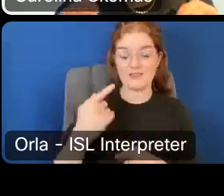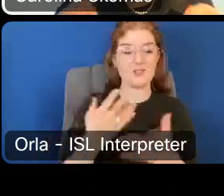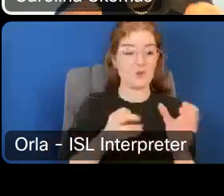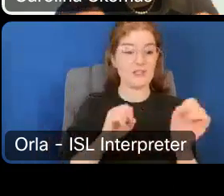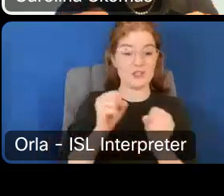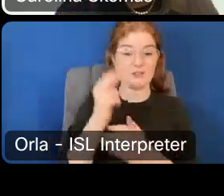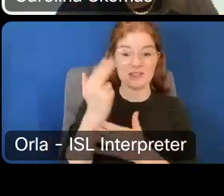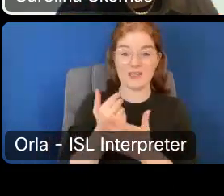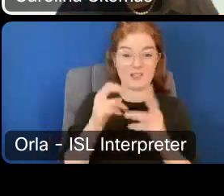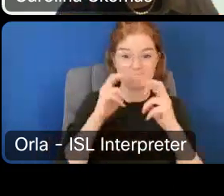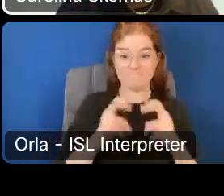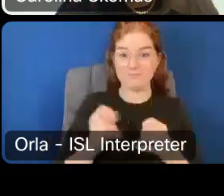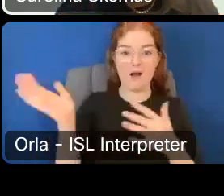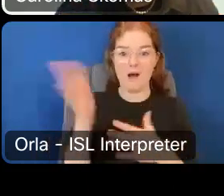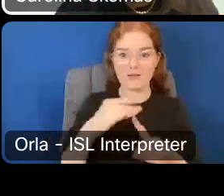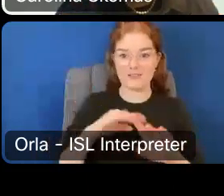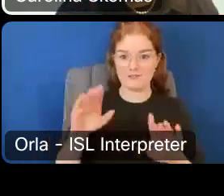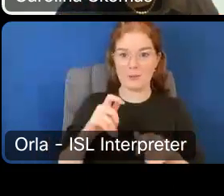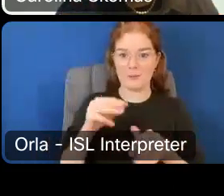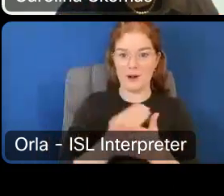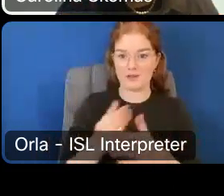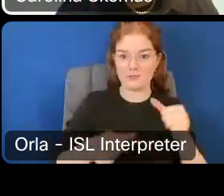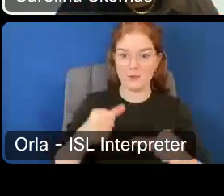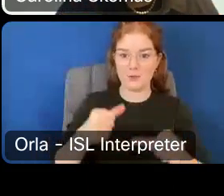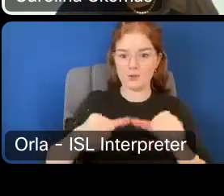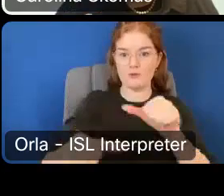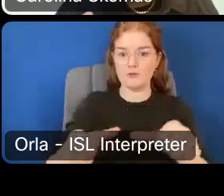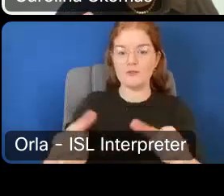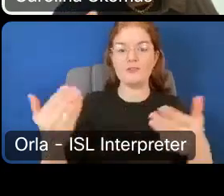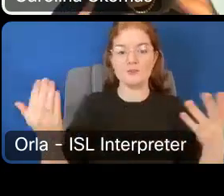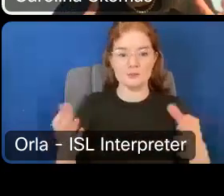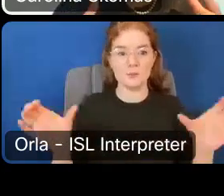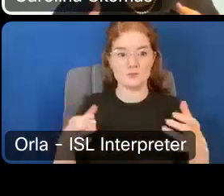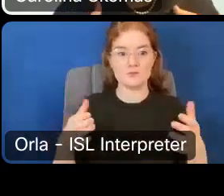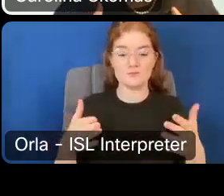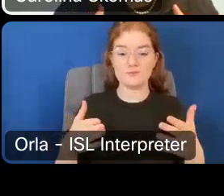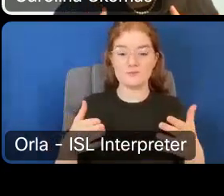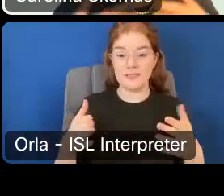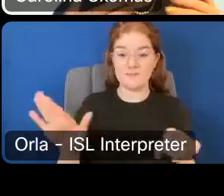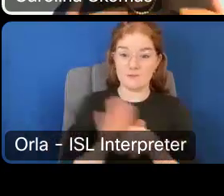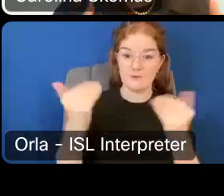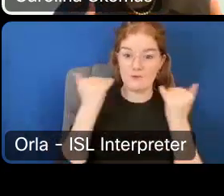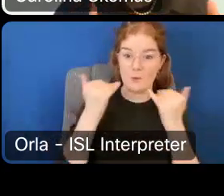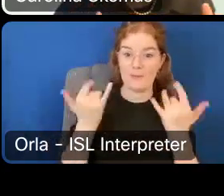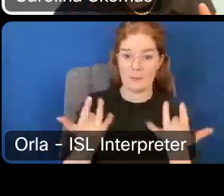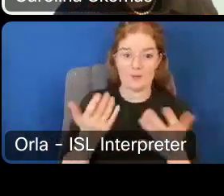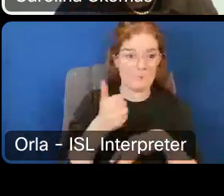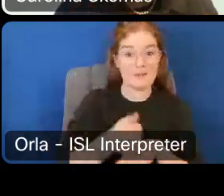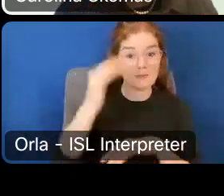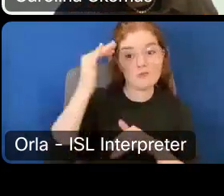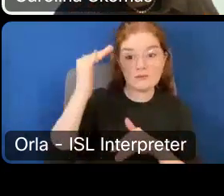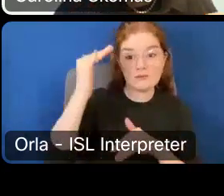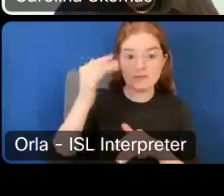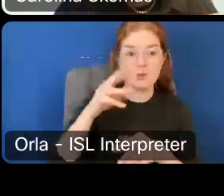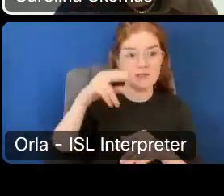into all the moving parts of that. And it's, of course, informed by some basic principles that you're going to